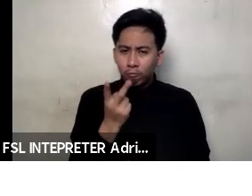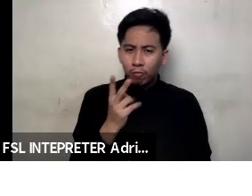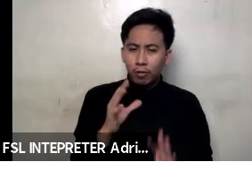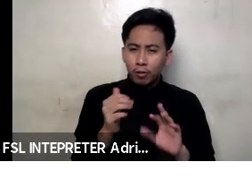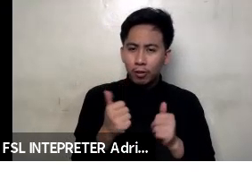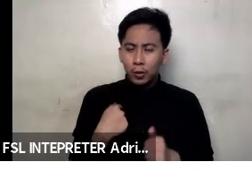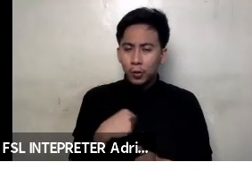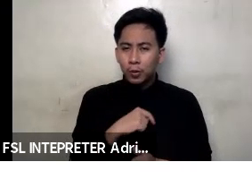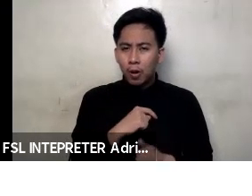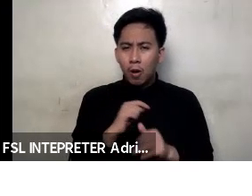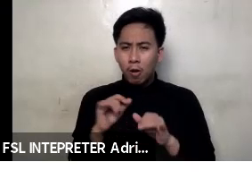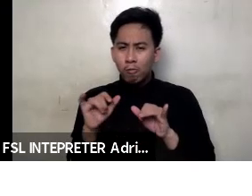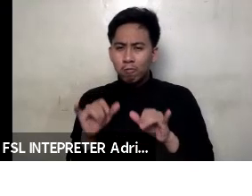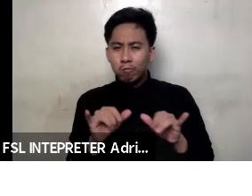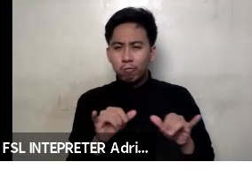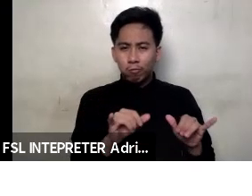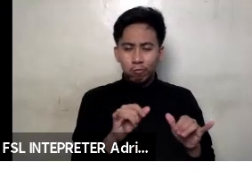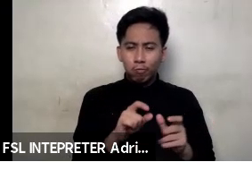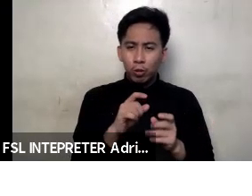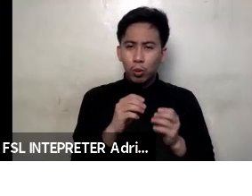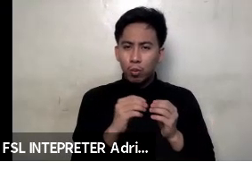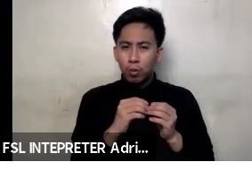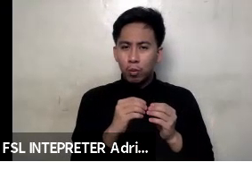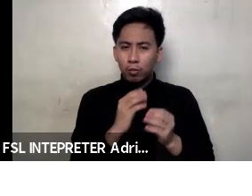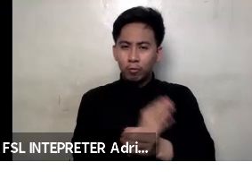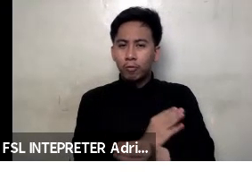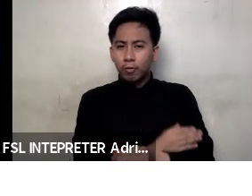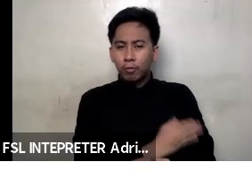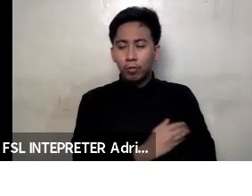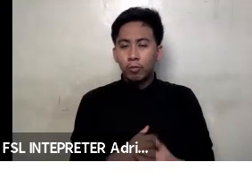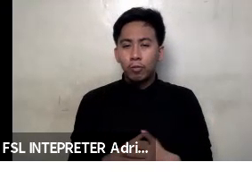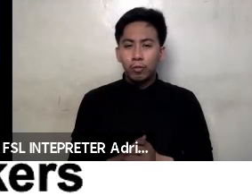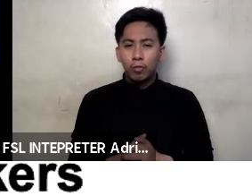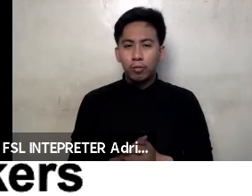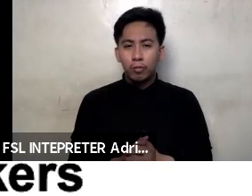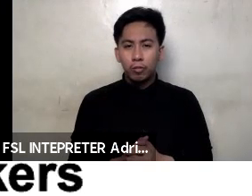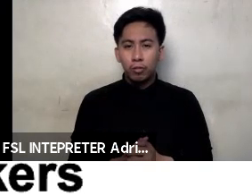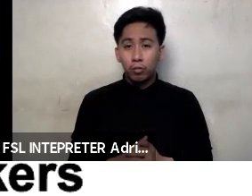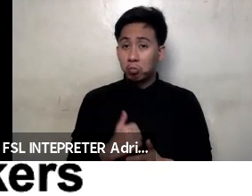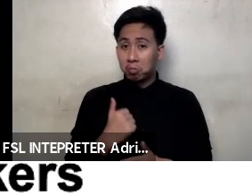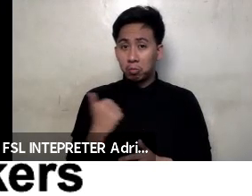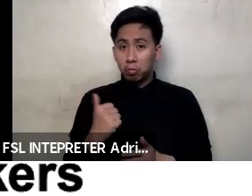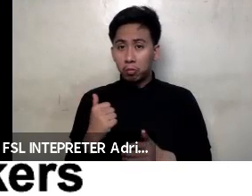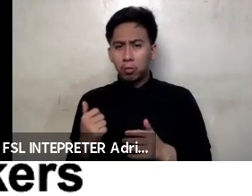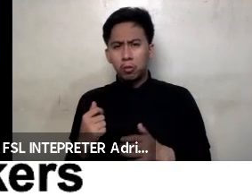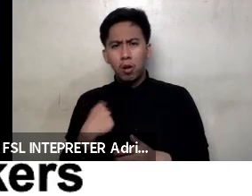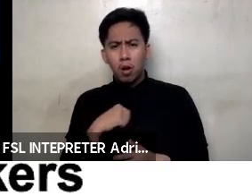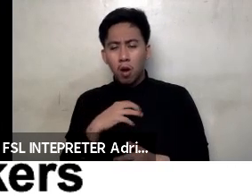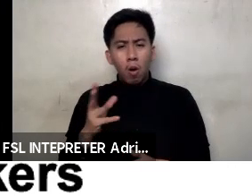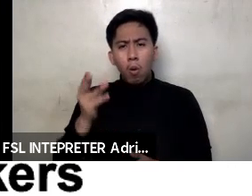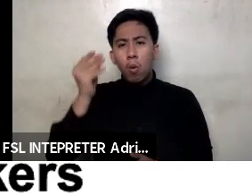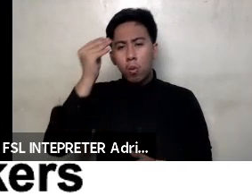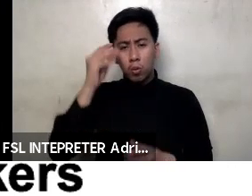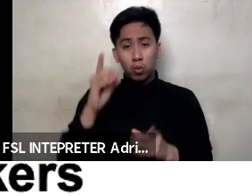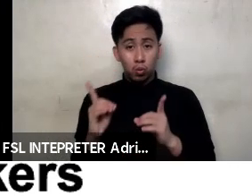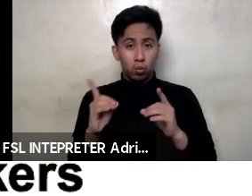a measurement over time. Our nutrition indicators improved with other intervention we implemented.